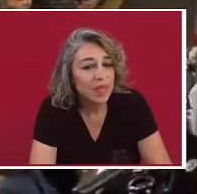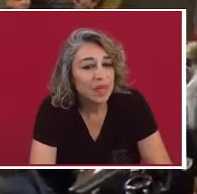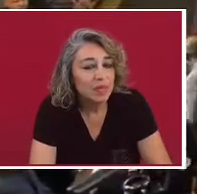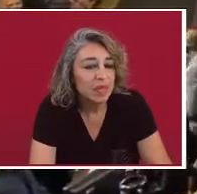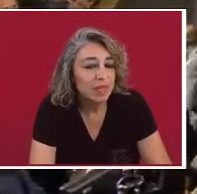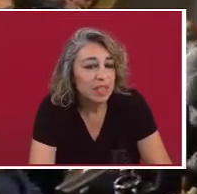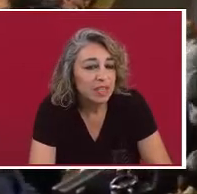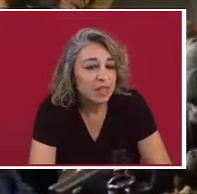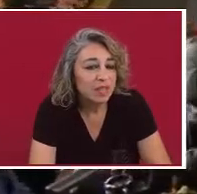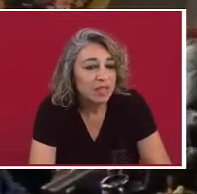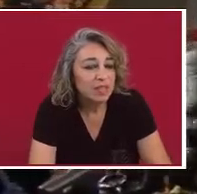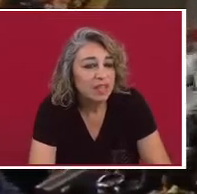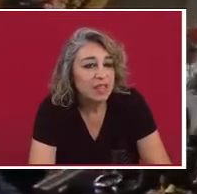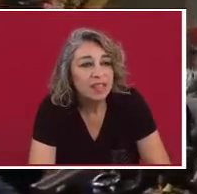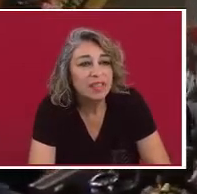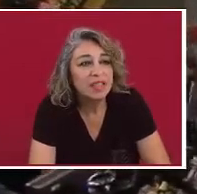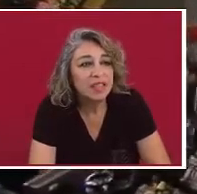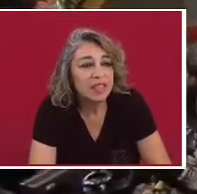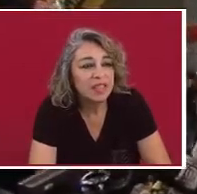But if I,